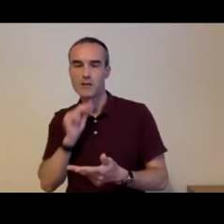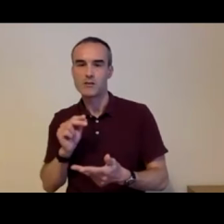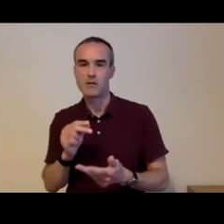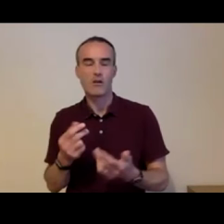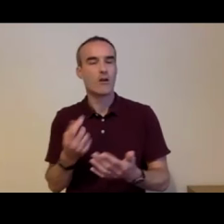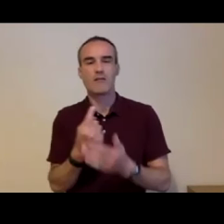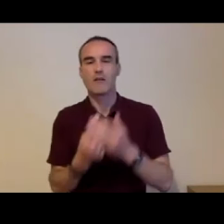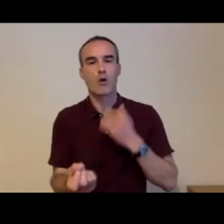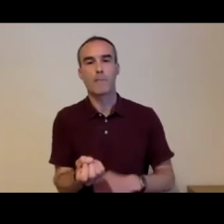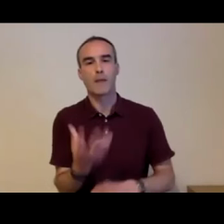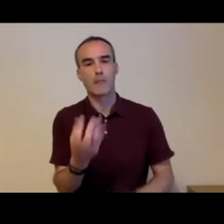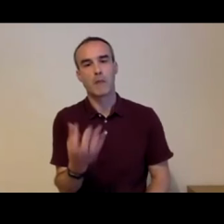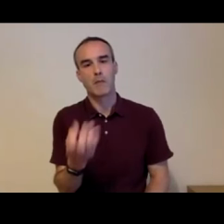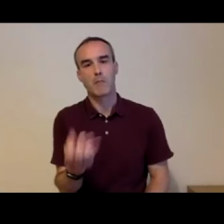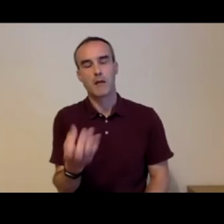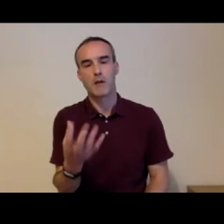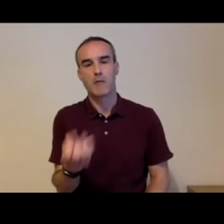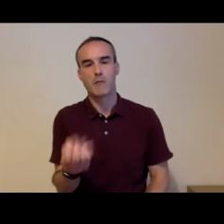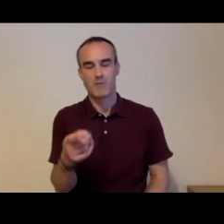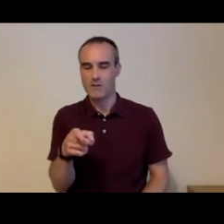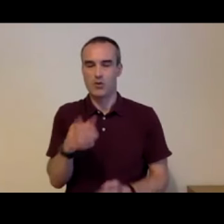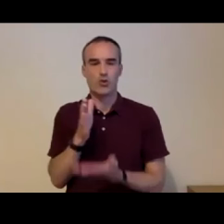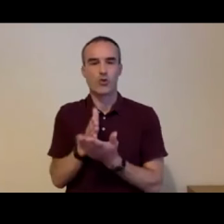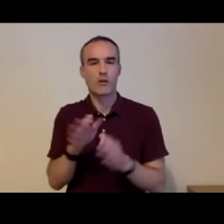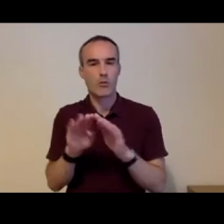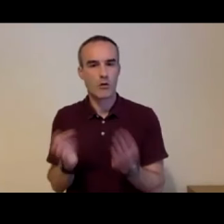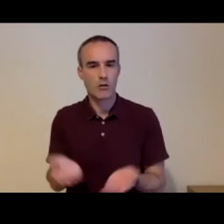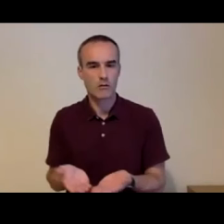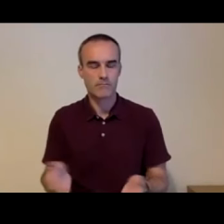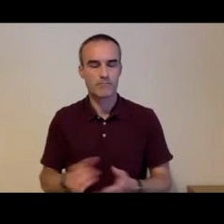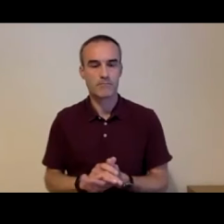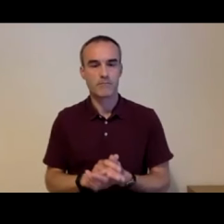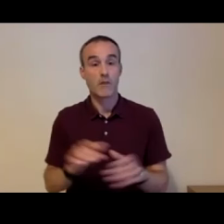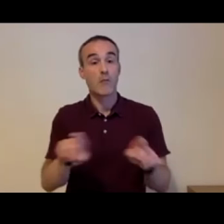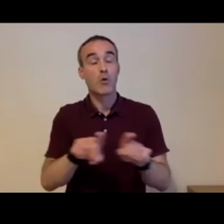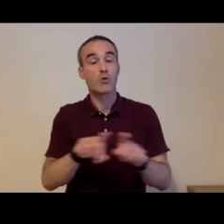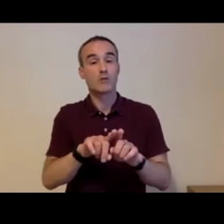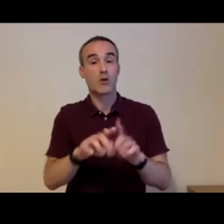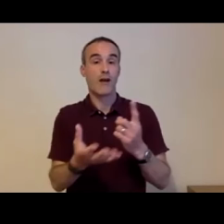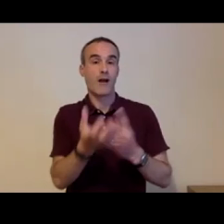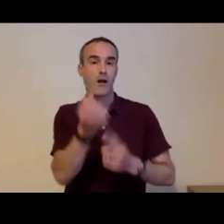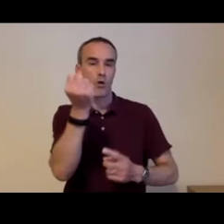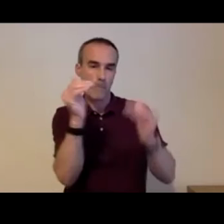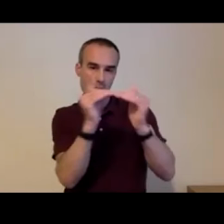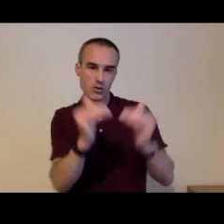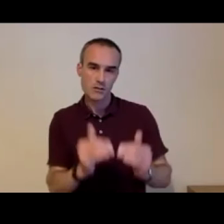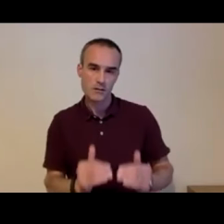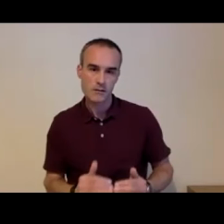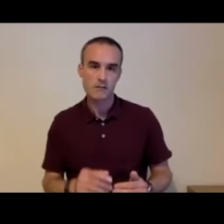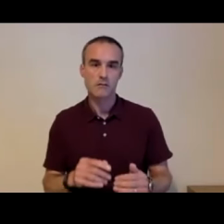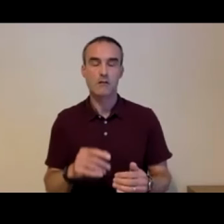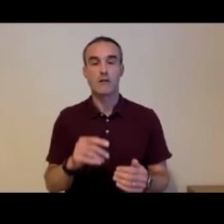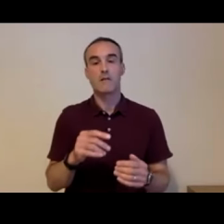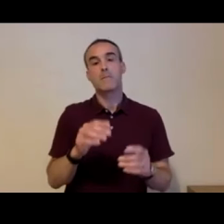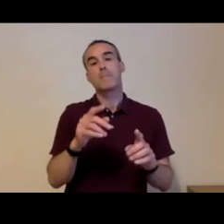we've historically used. And then some improved outcome measures. Patient-reported outcome measures, or PROMs, are